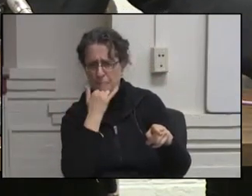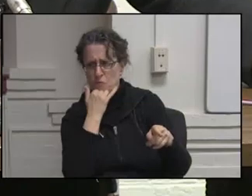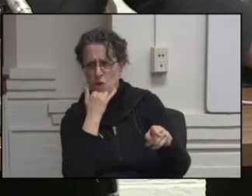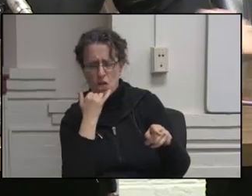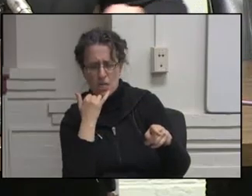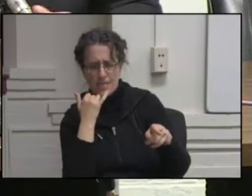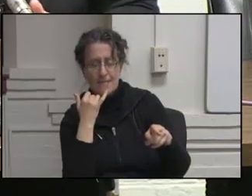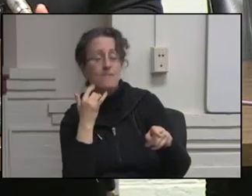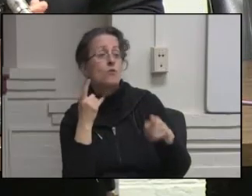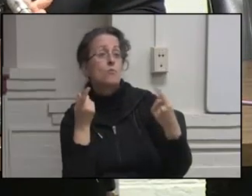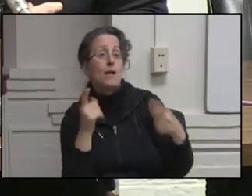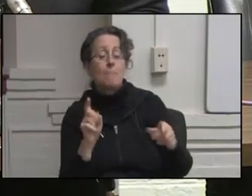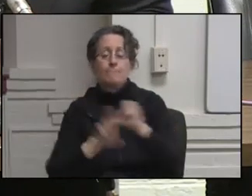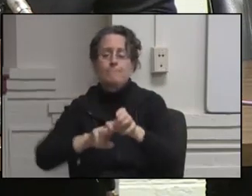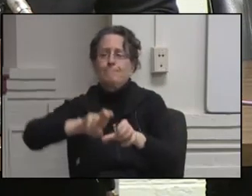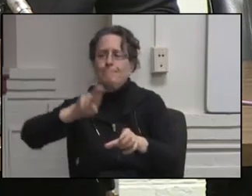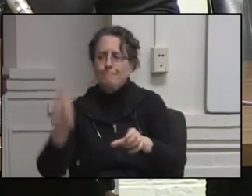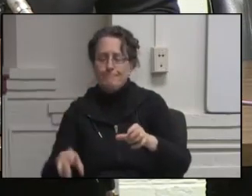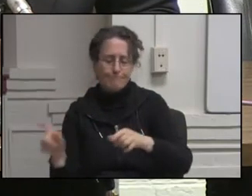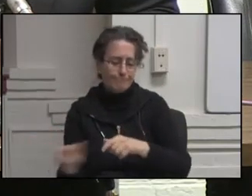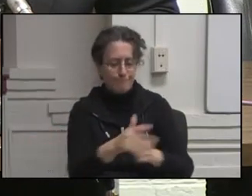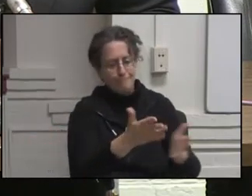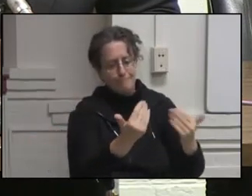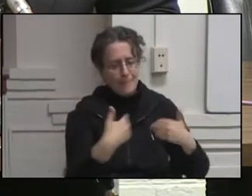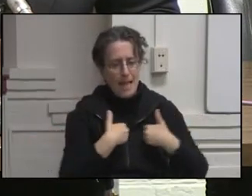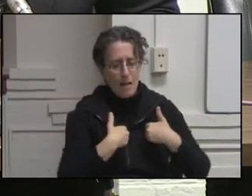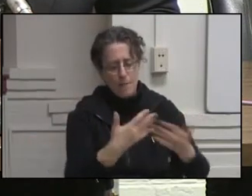lovingly put the animal in the ambulance.